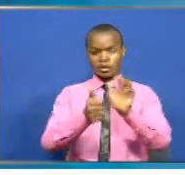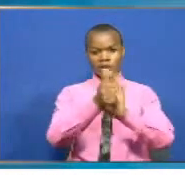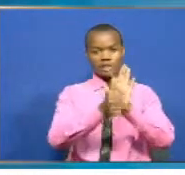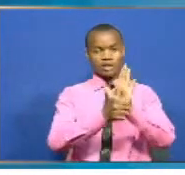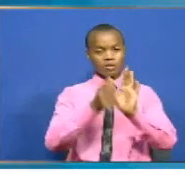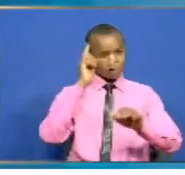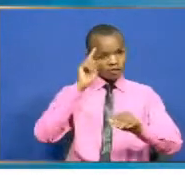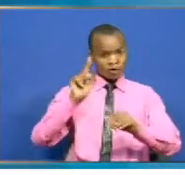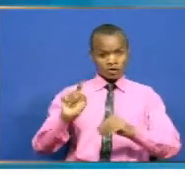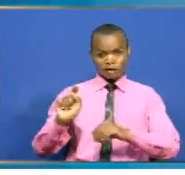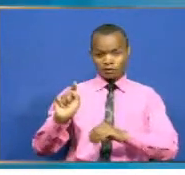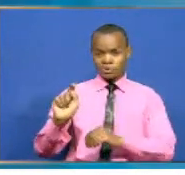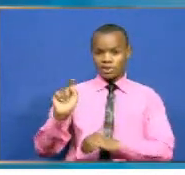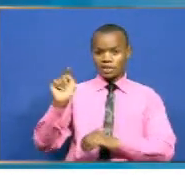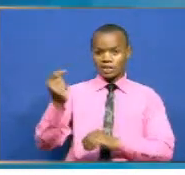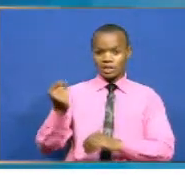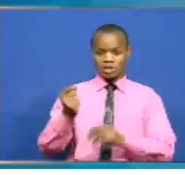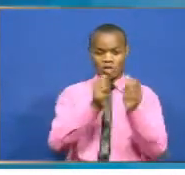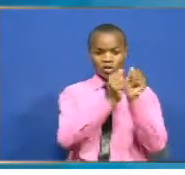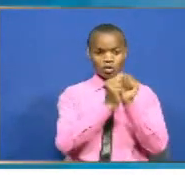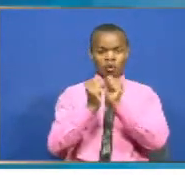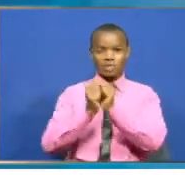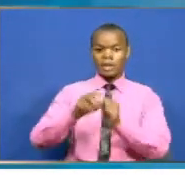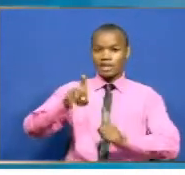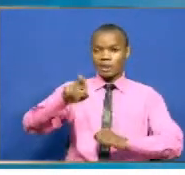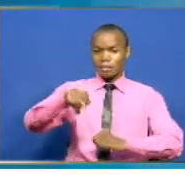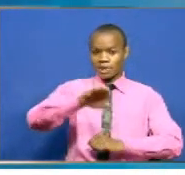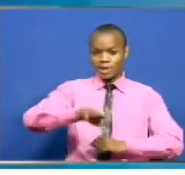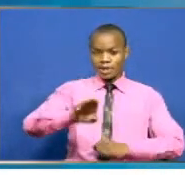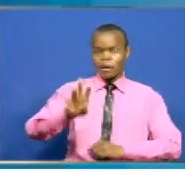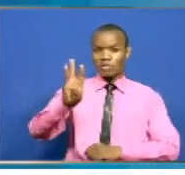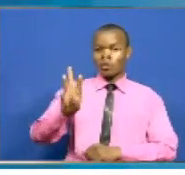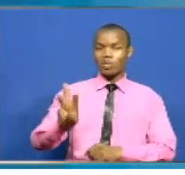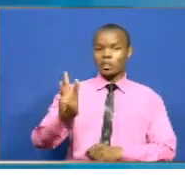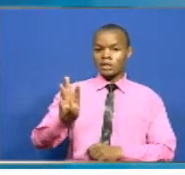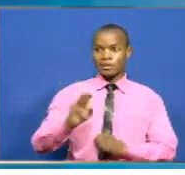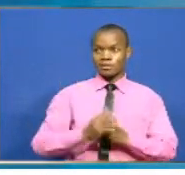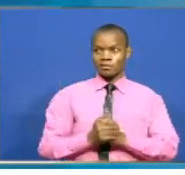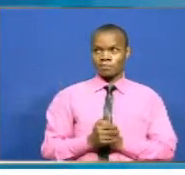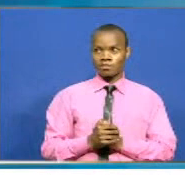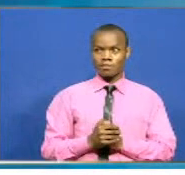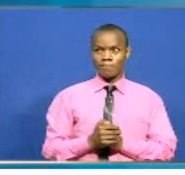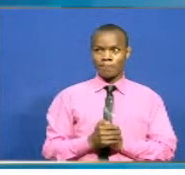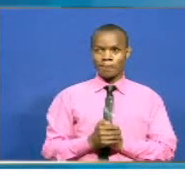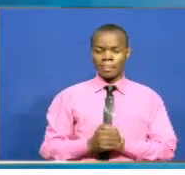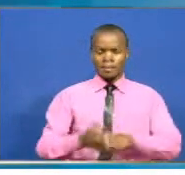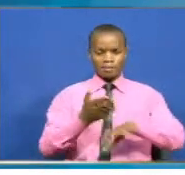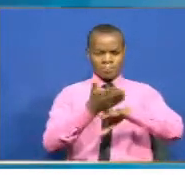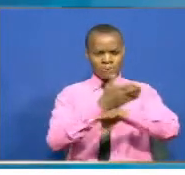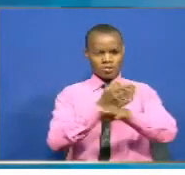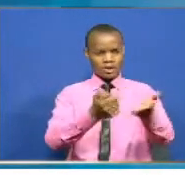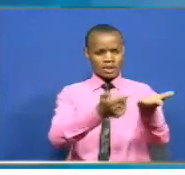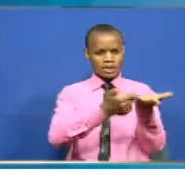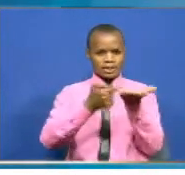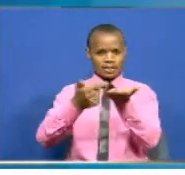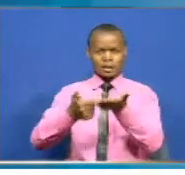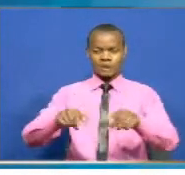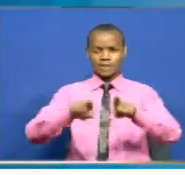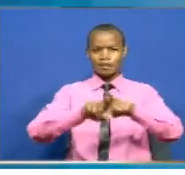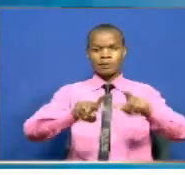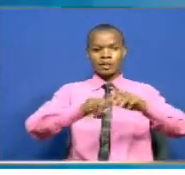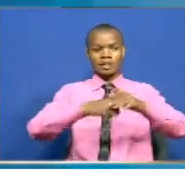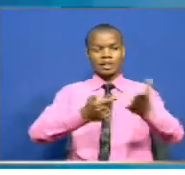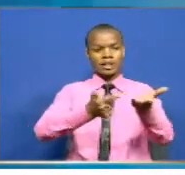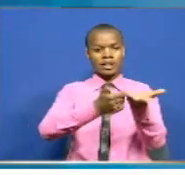this morning, together with Honorable Professor Mohamud Sheikh Omar. And before we went to the link, Mheshimiwa, we had just started